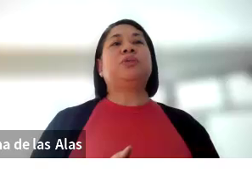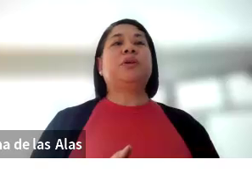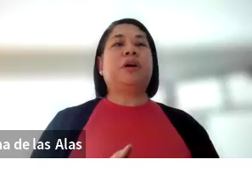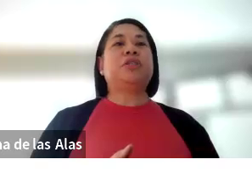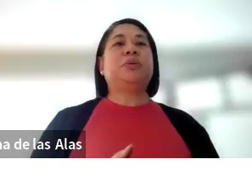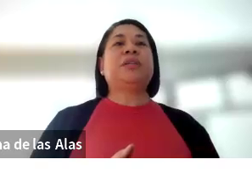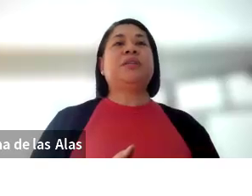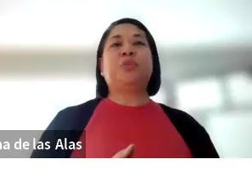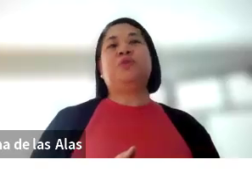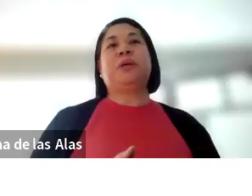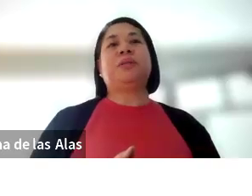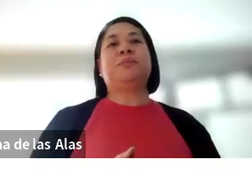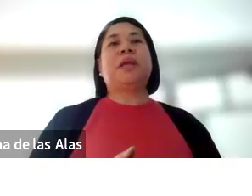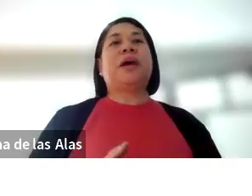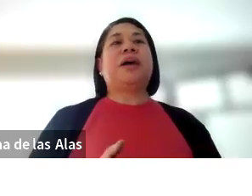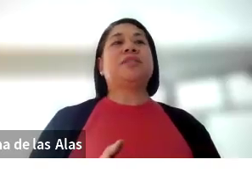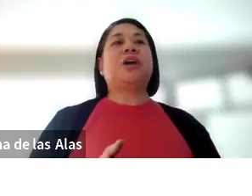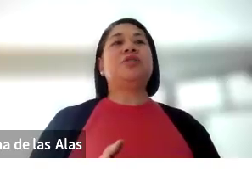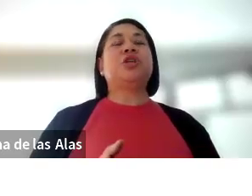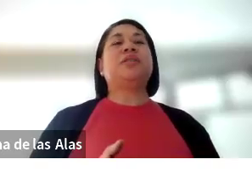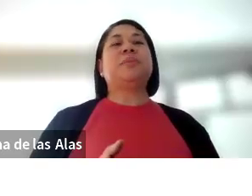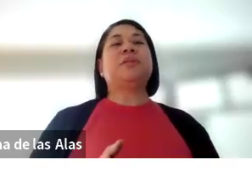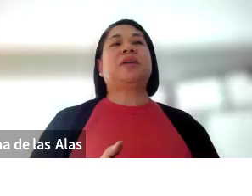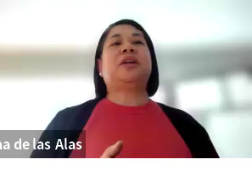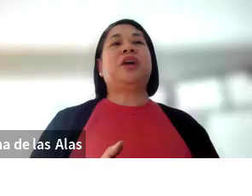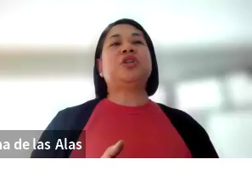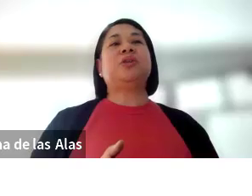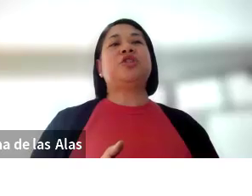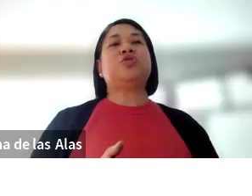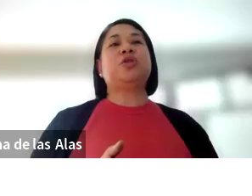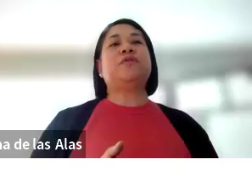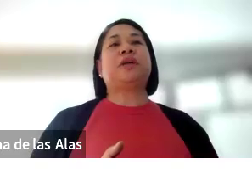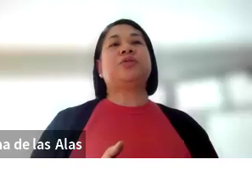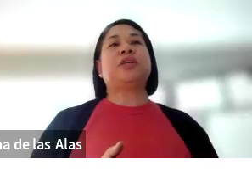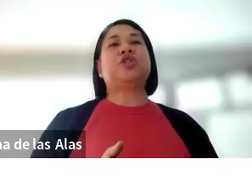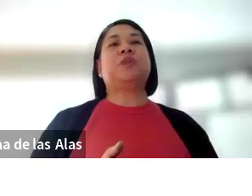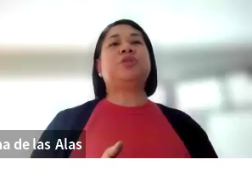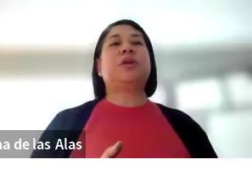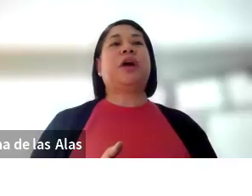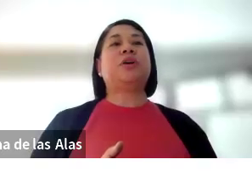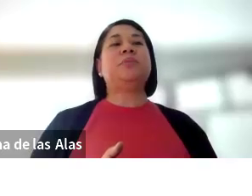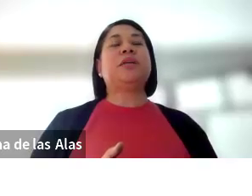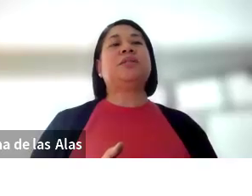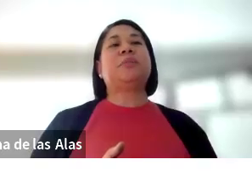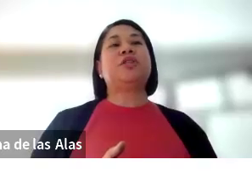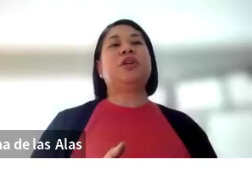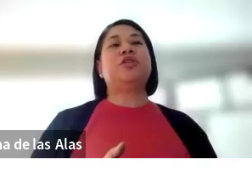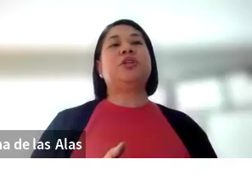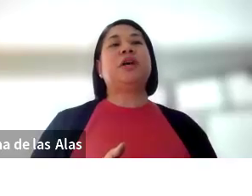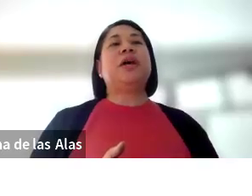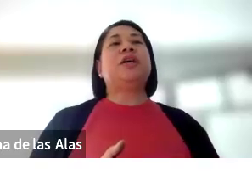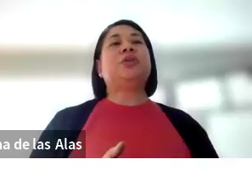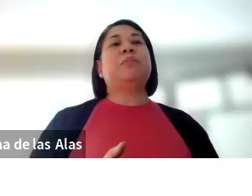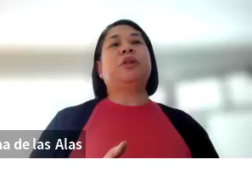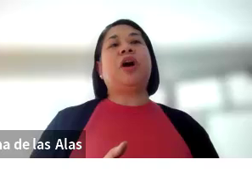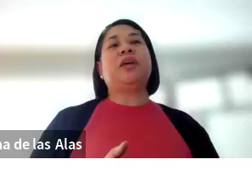support continuous improvement. As a scholar, she examines the psychological and structural factors that shape student outcomes in STEM